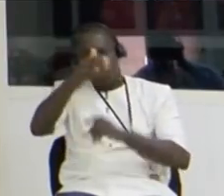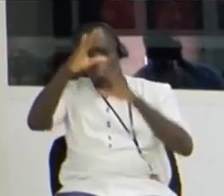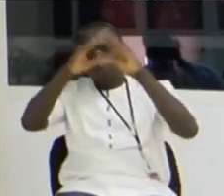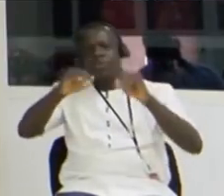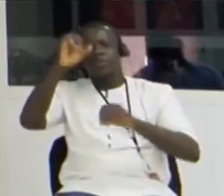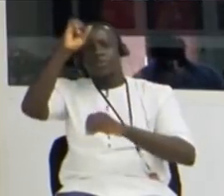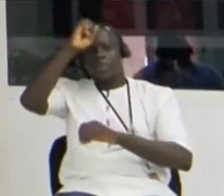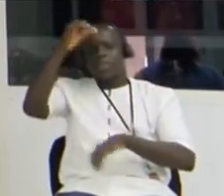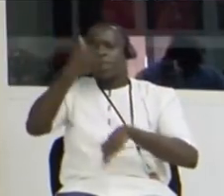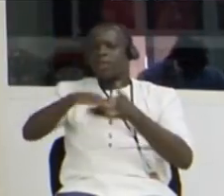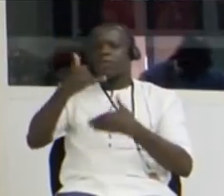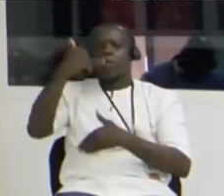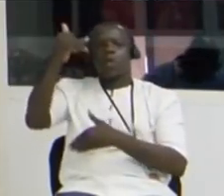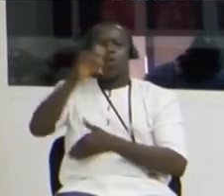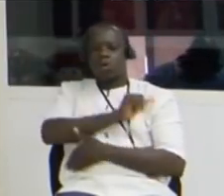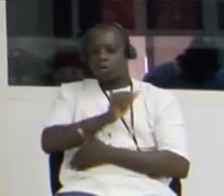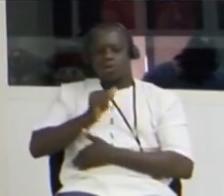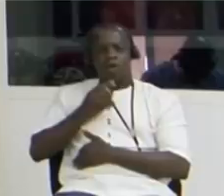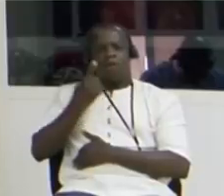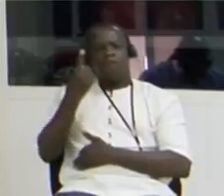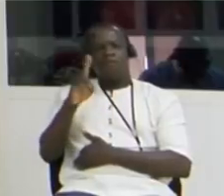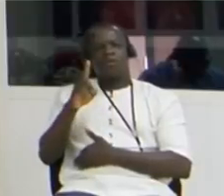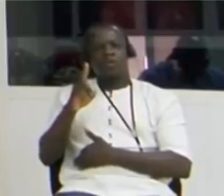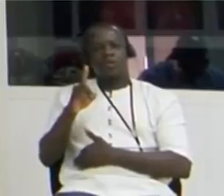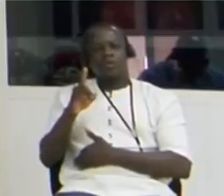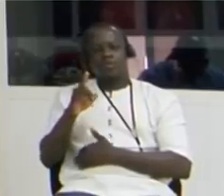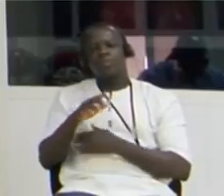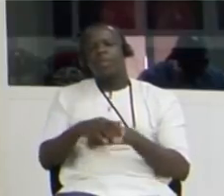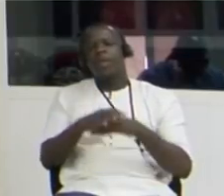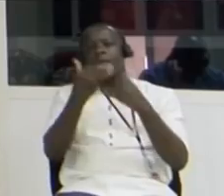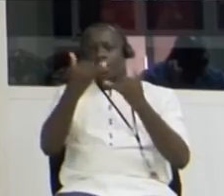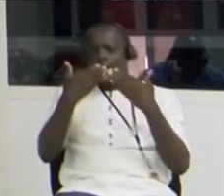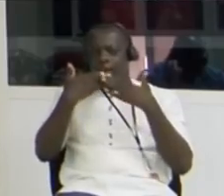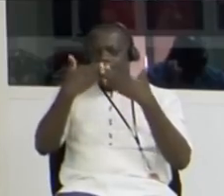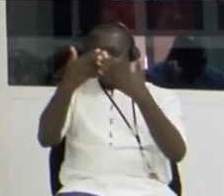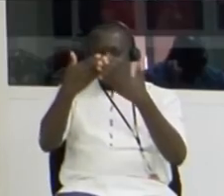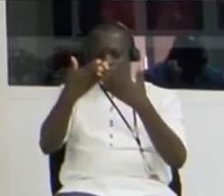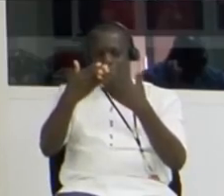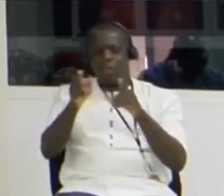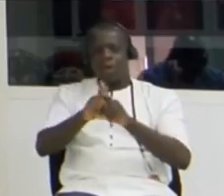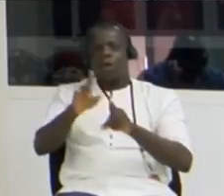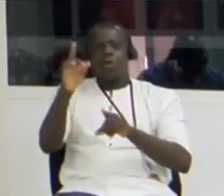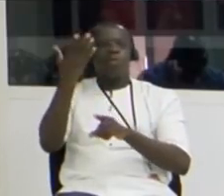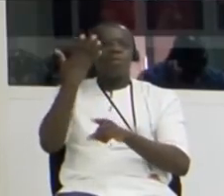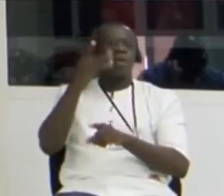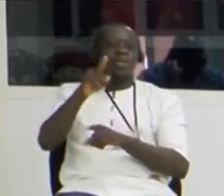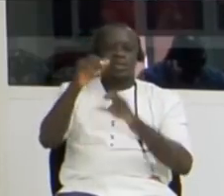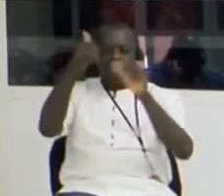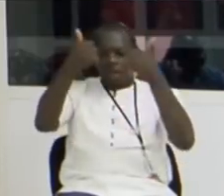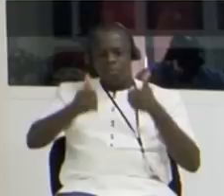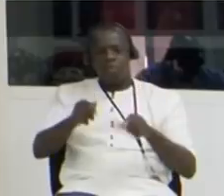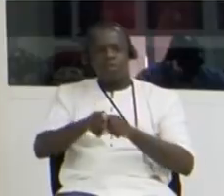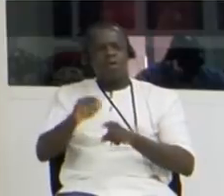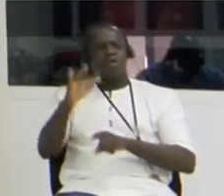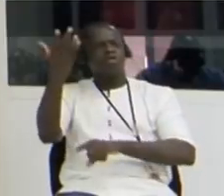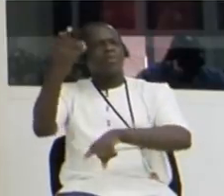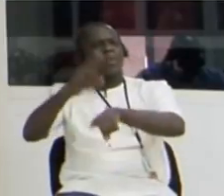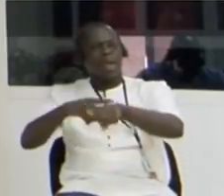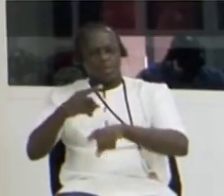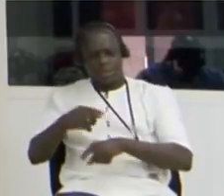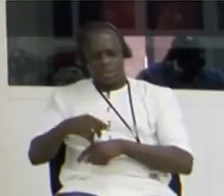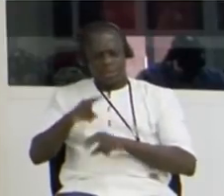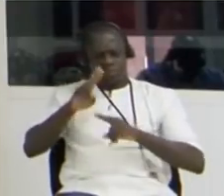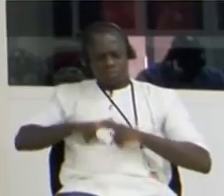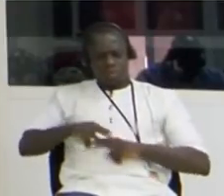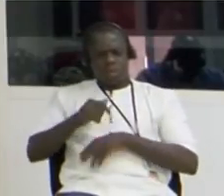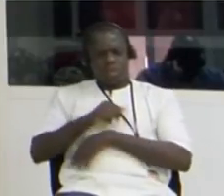Can you tell us of instances when that happened? Yes, sometimes we will just sit and we hear that so and so and so